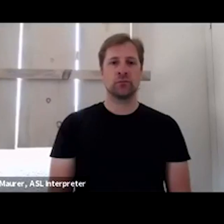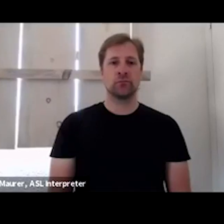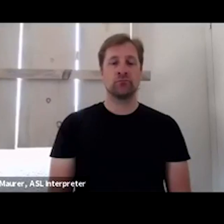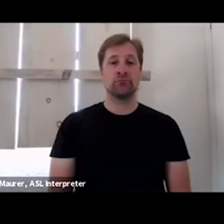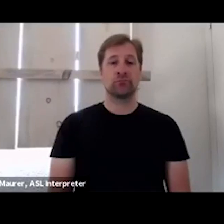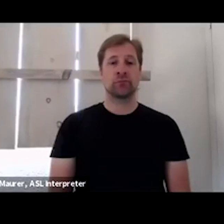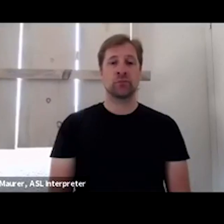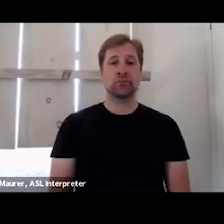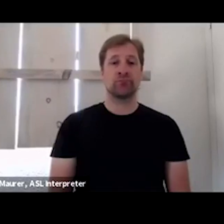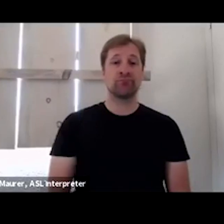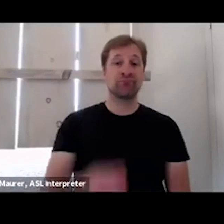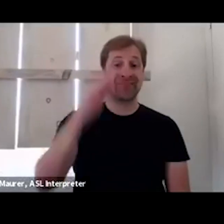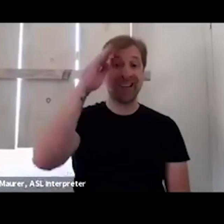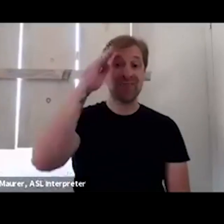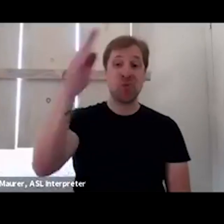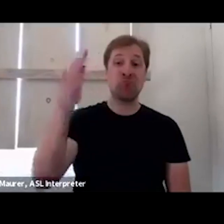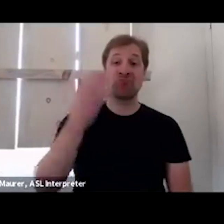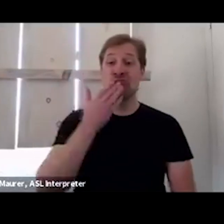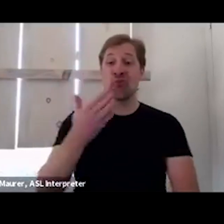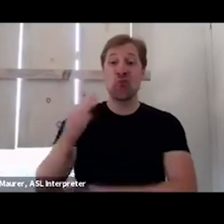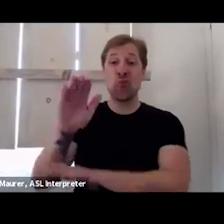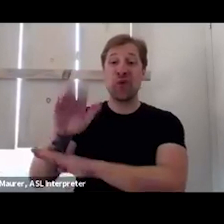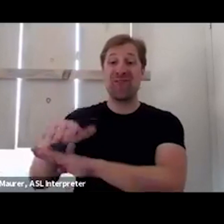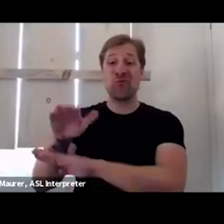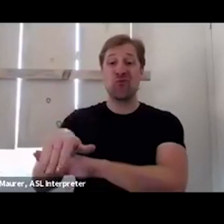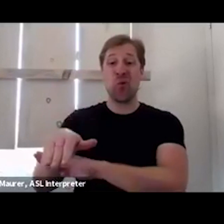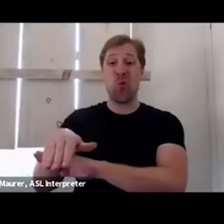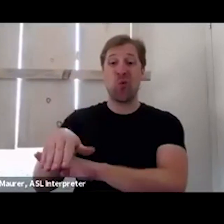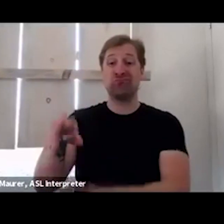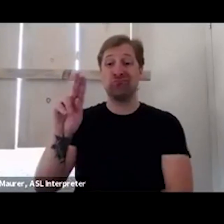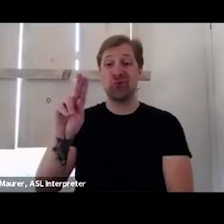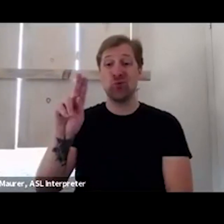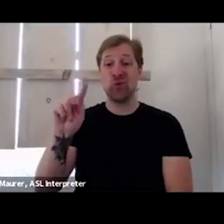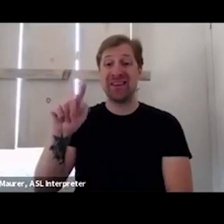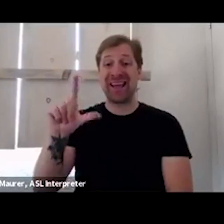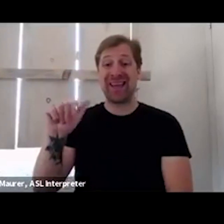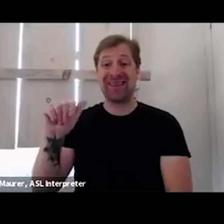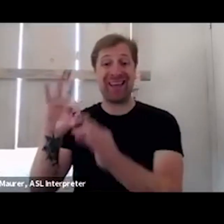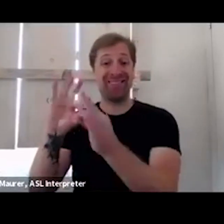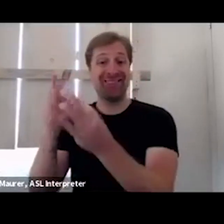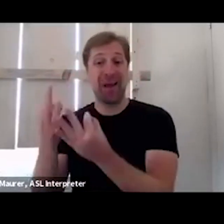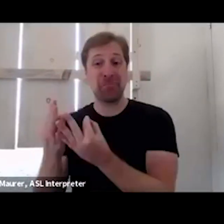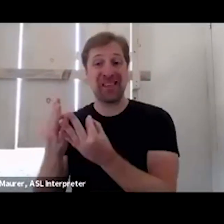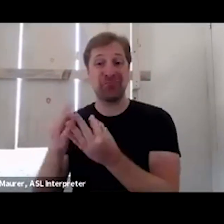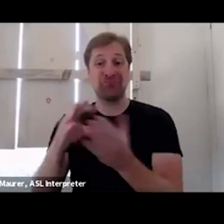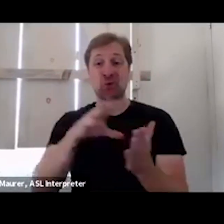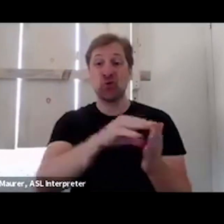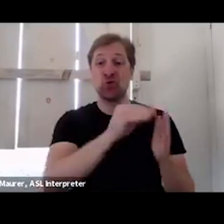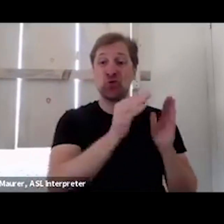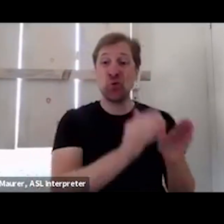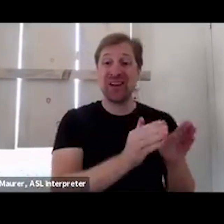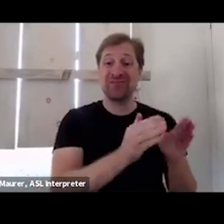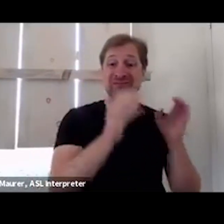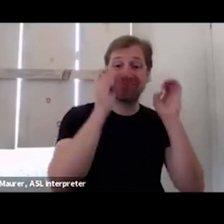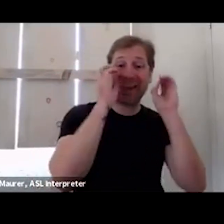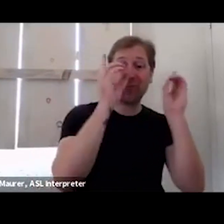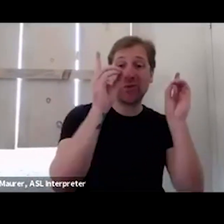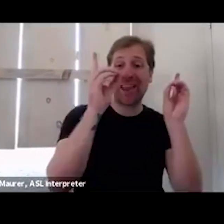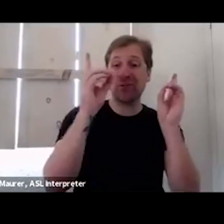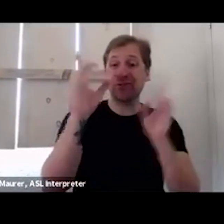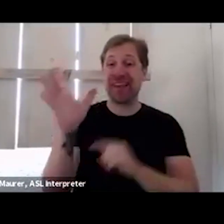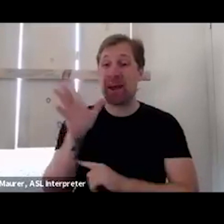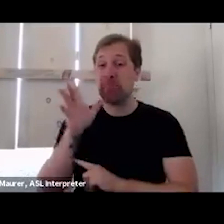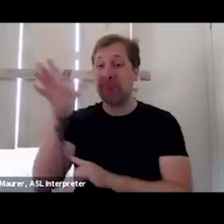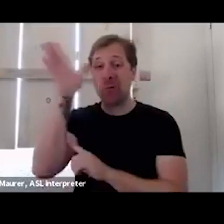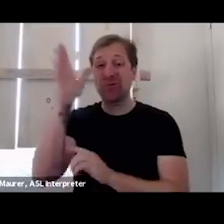Good afternoon, UTLA family, students, educators, parents joining us today. We will